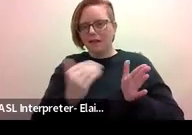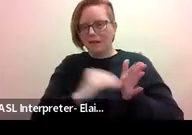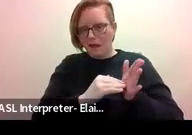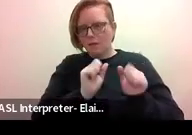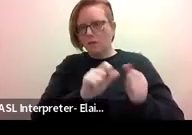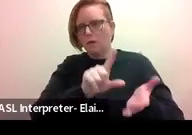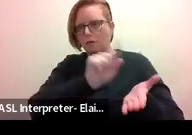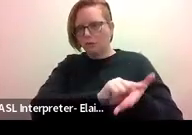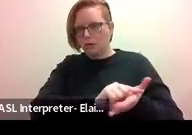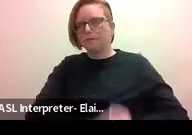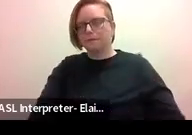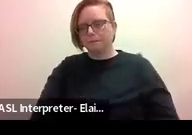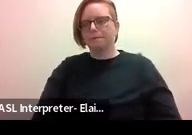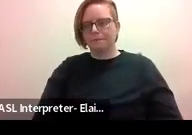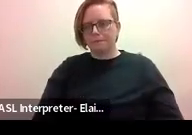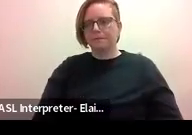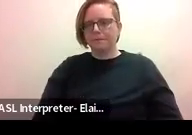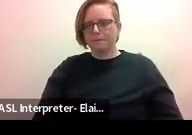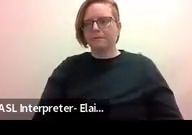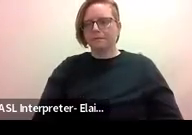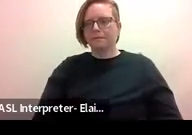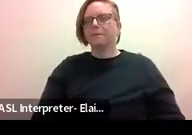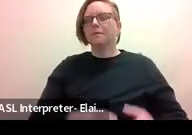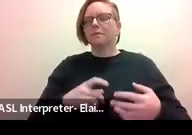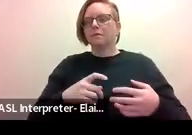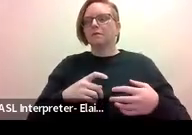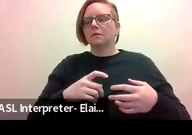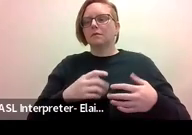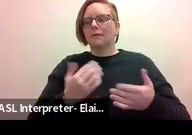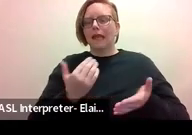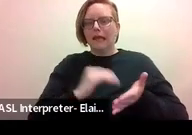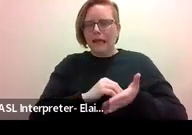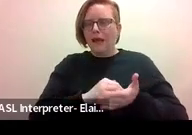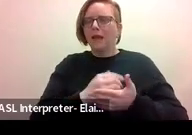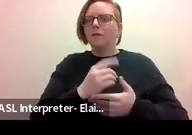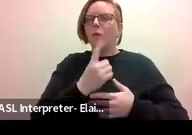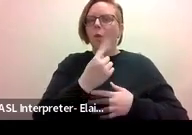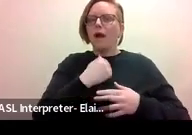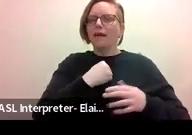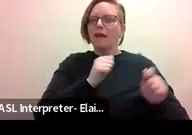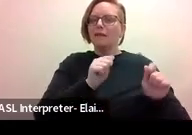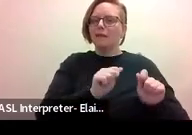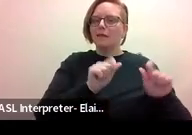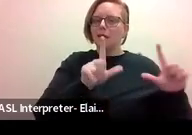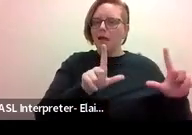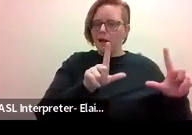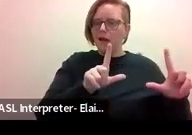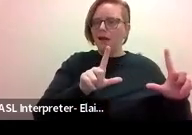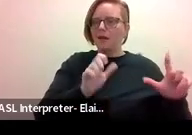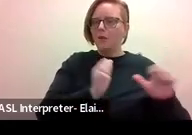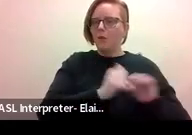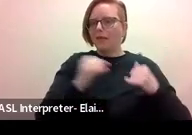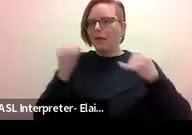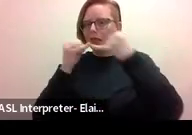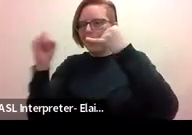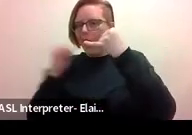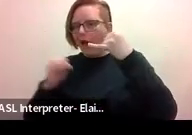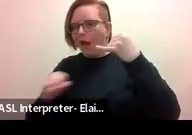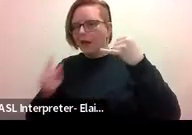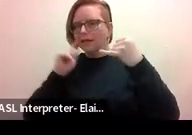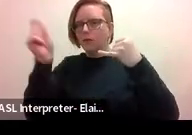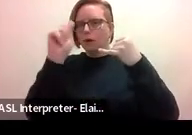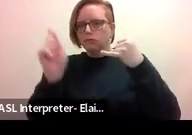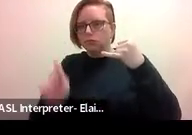those. And one of them has those three with the lines for notes. All right. Any